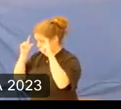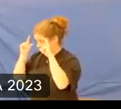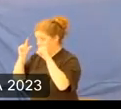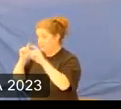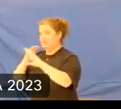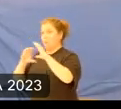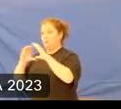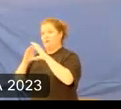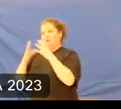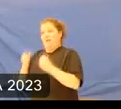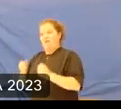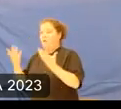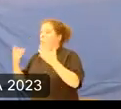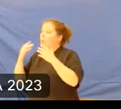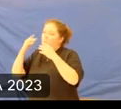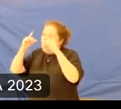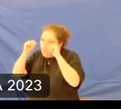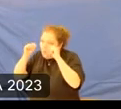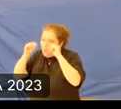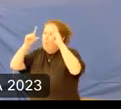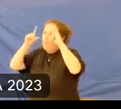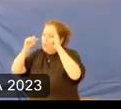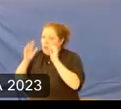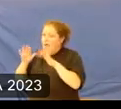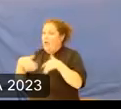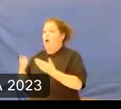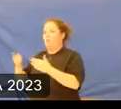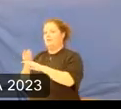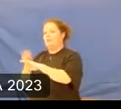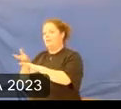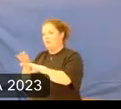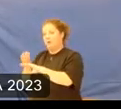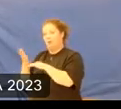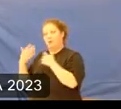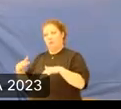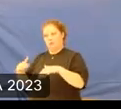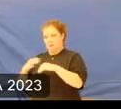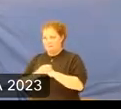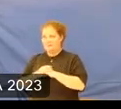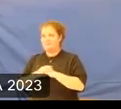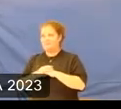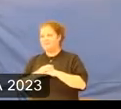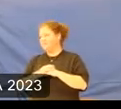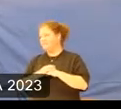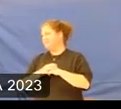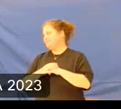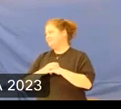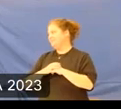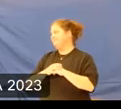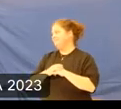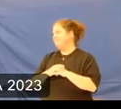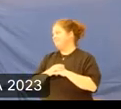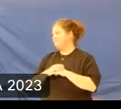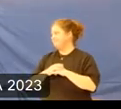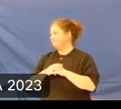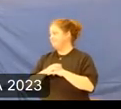200 milliseconds. The 200 ones are just watering your eyeballs. And then we have what Manny Shegloff